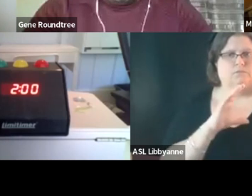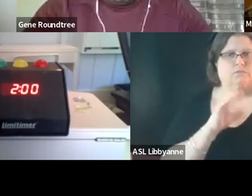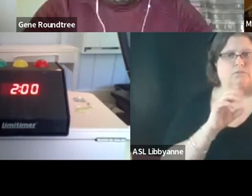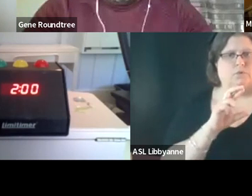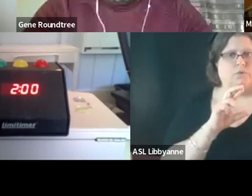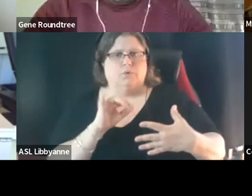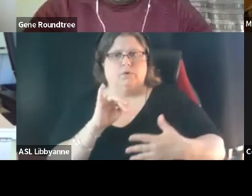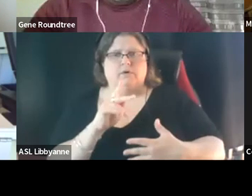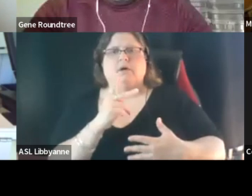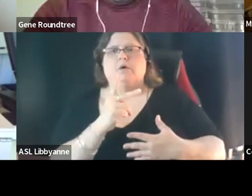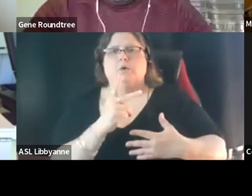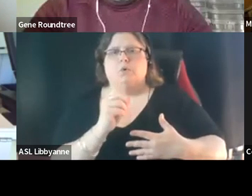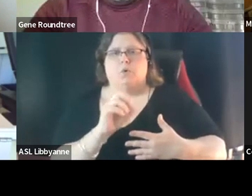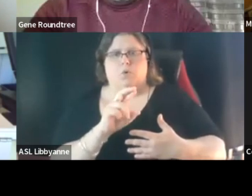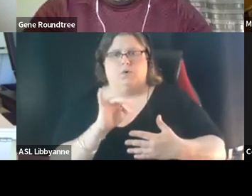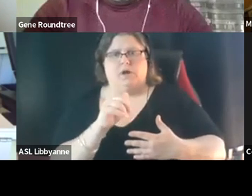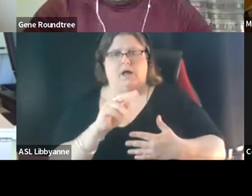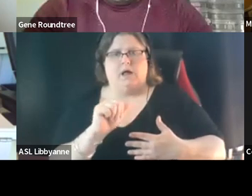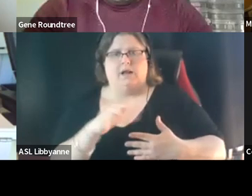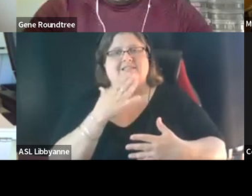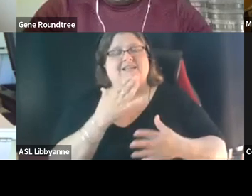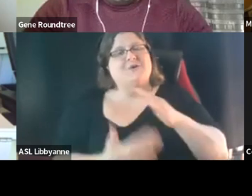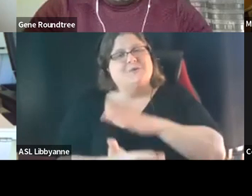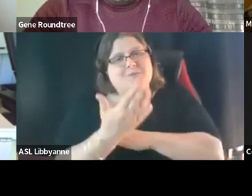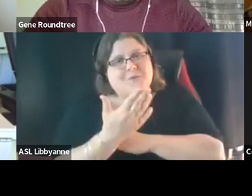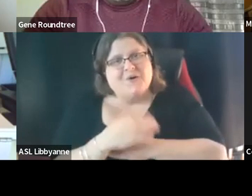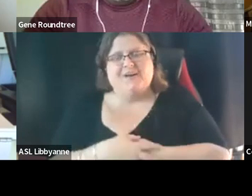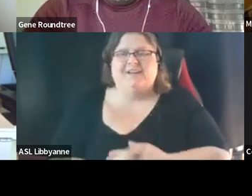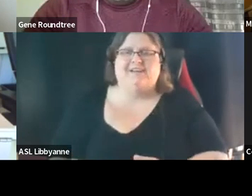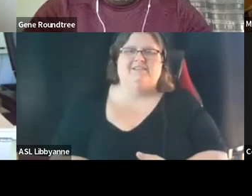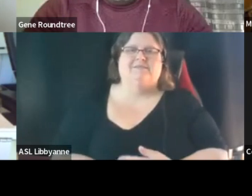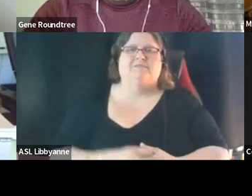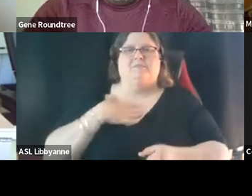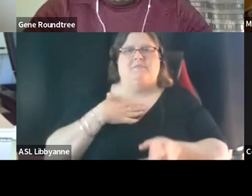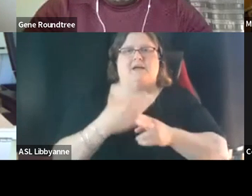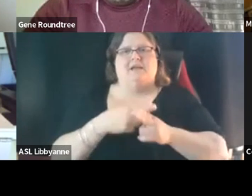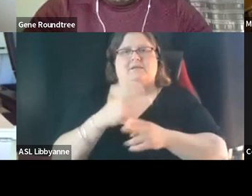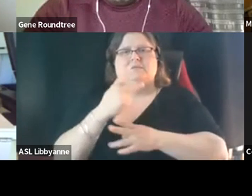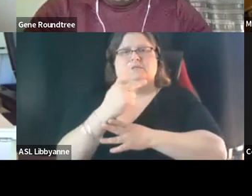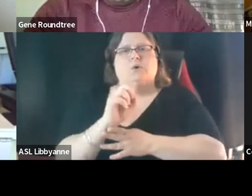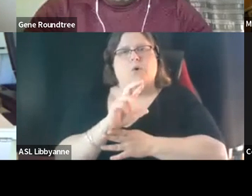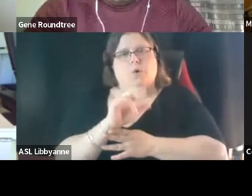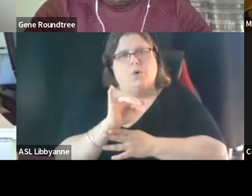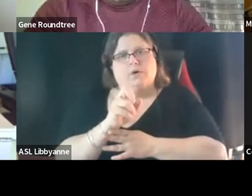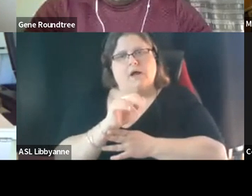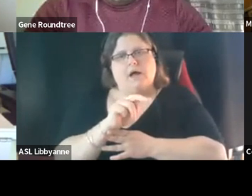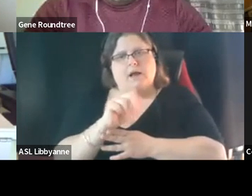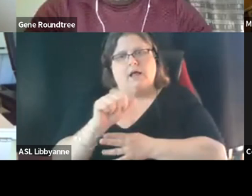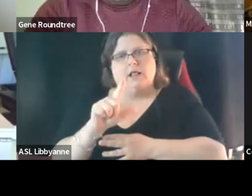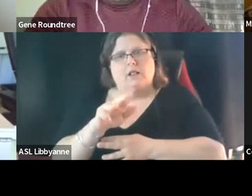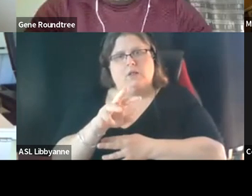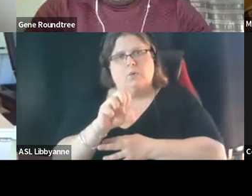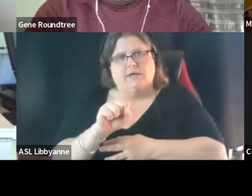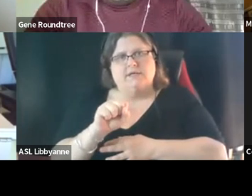Good morning. Good morning. Welcome. My name is Coriana Lewis Bradford, and I thank you all